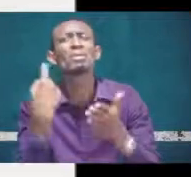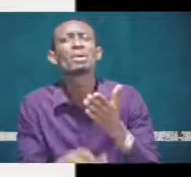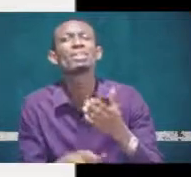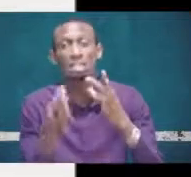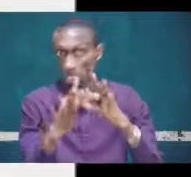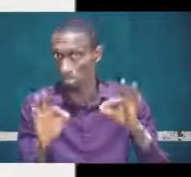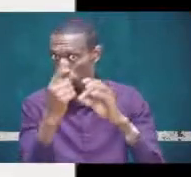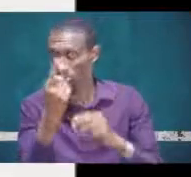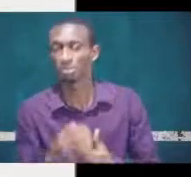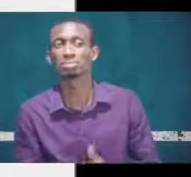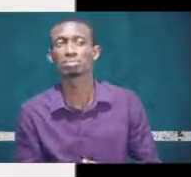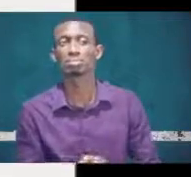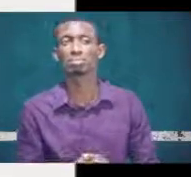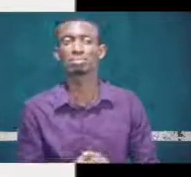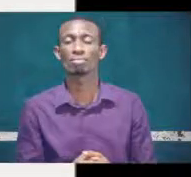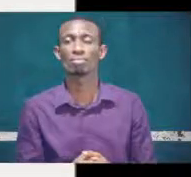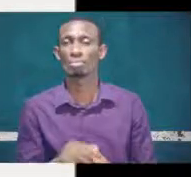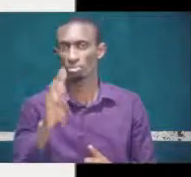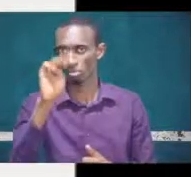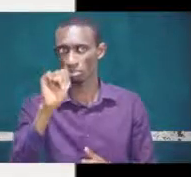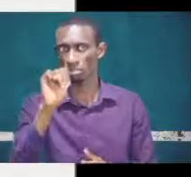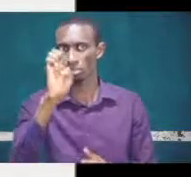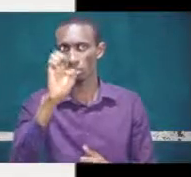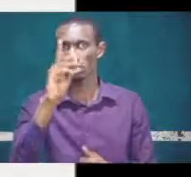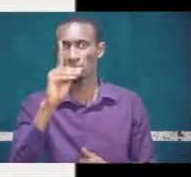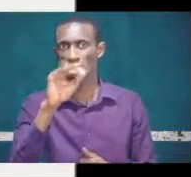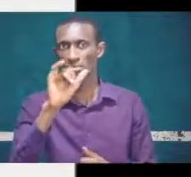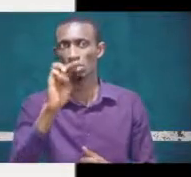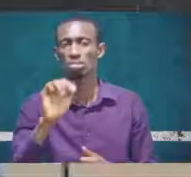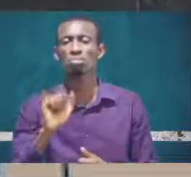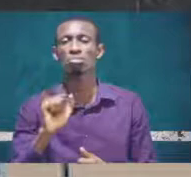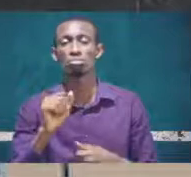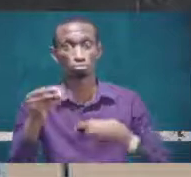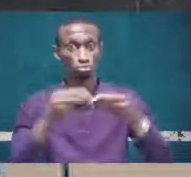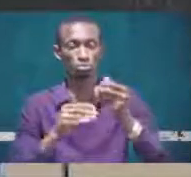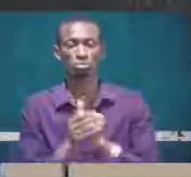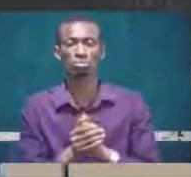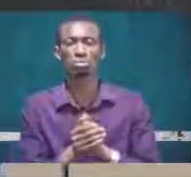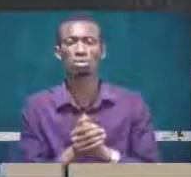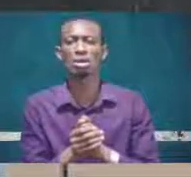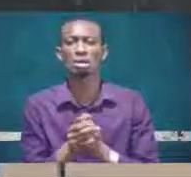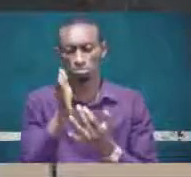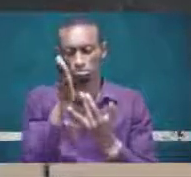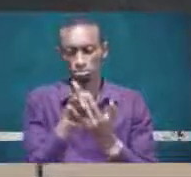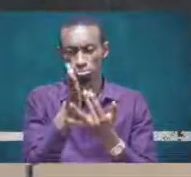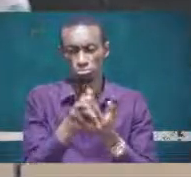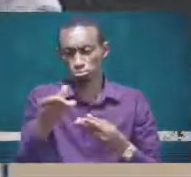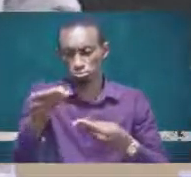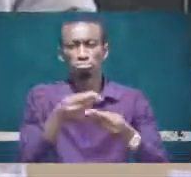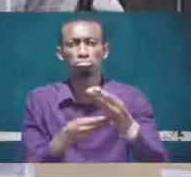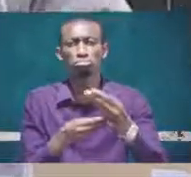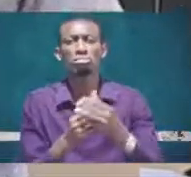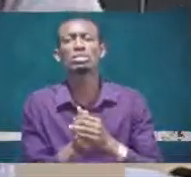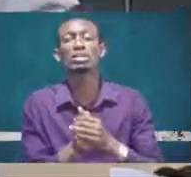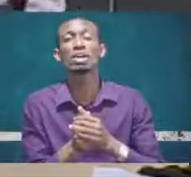money, a medium of exchange. Money acts as a medium of exchange. Money's most important function